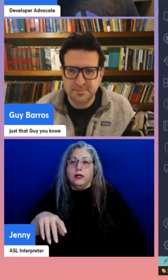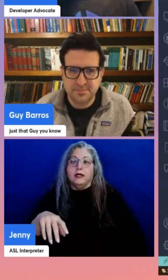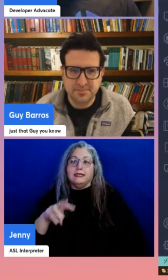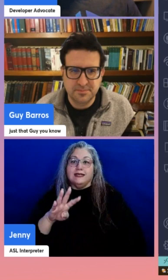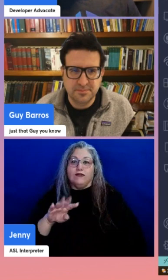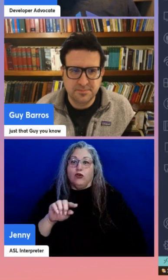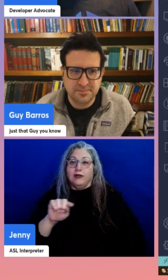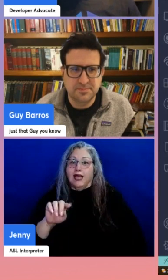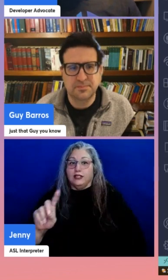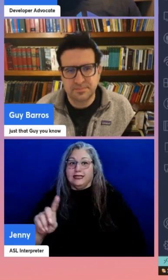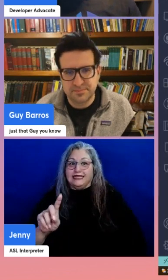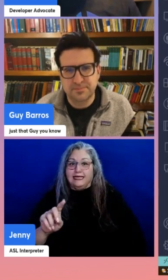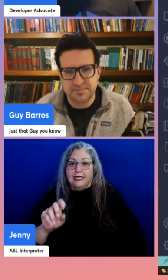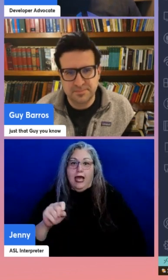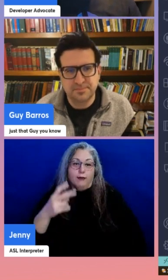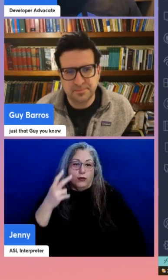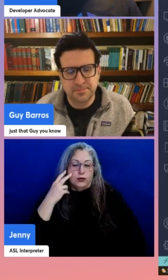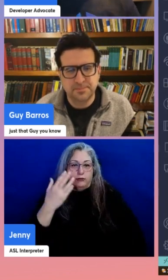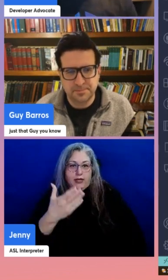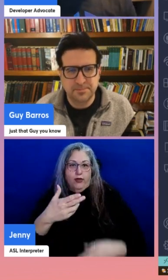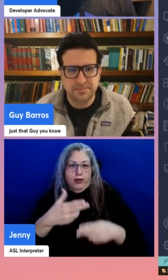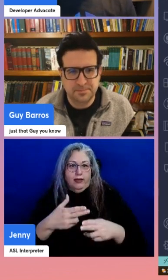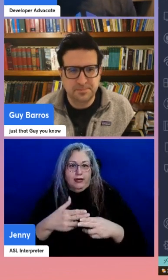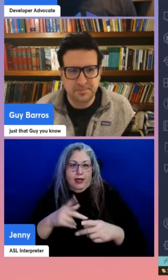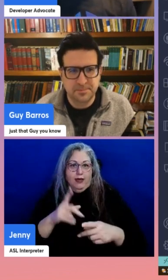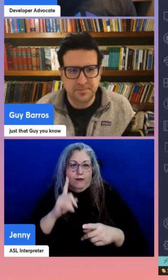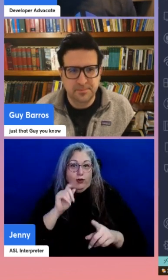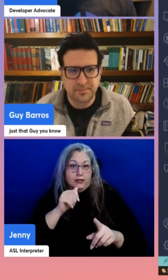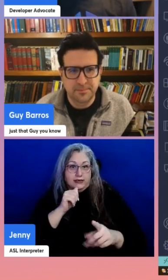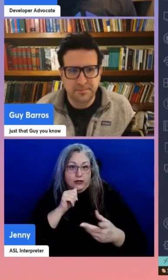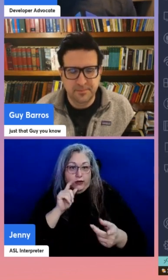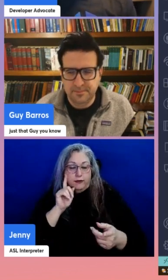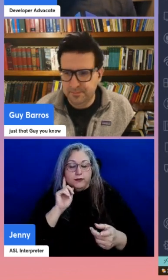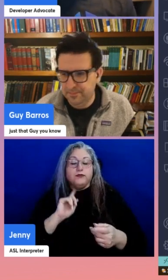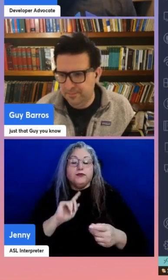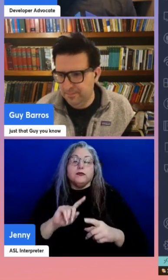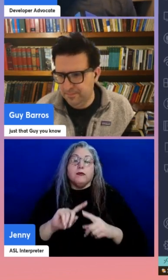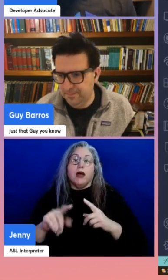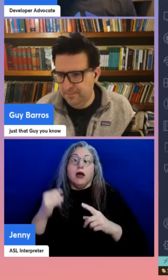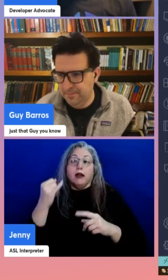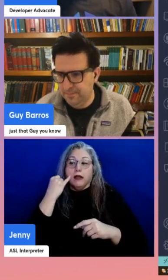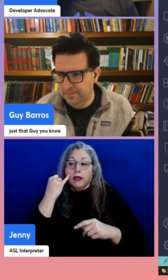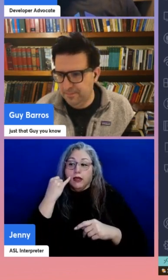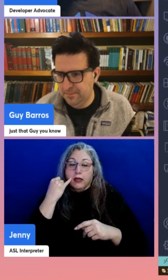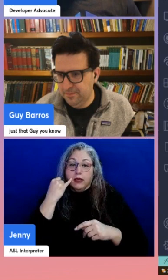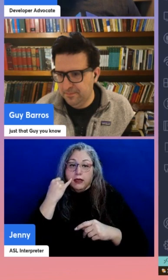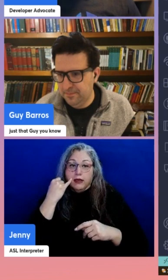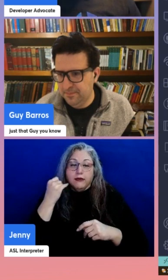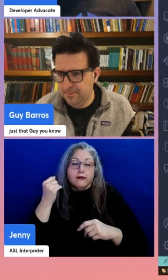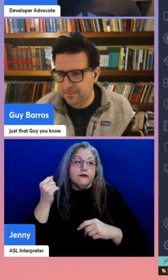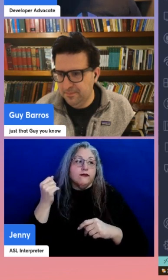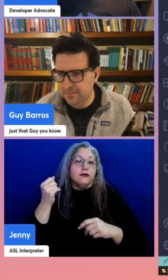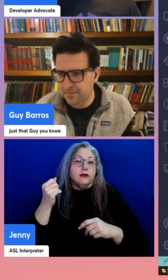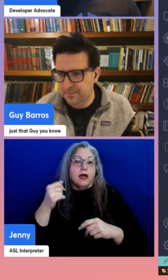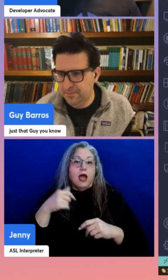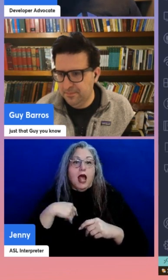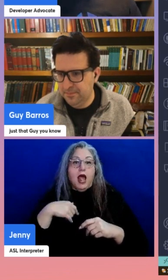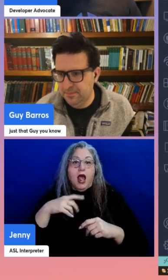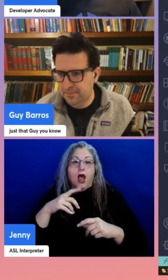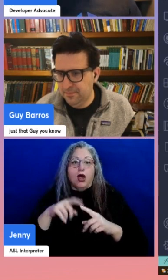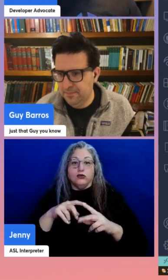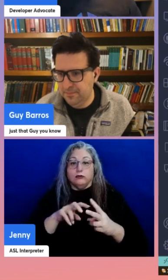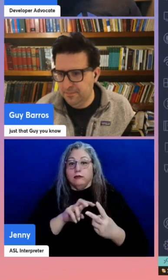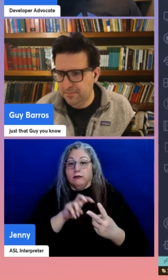64-D, you can see there's the name of my secret. Now, if I also bounce into the